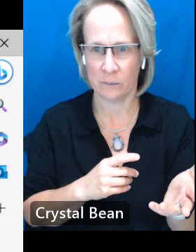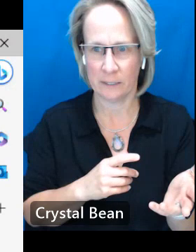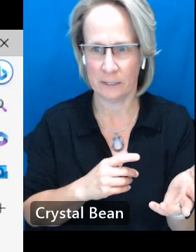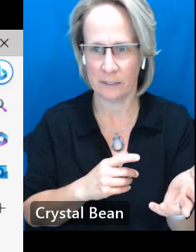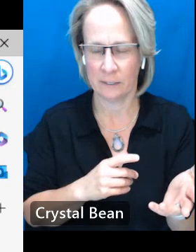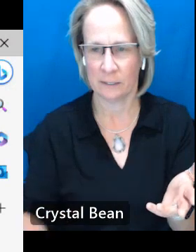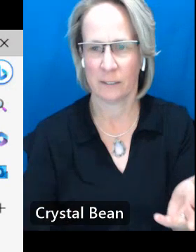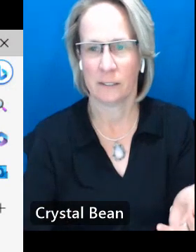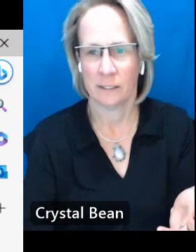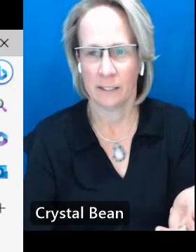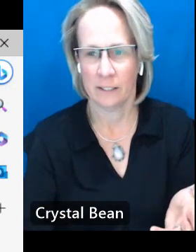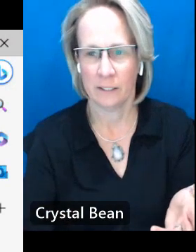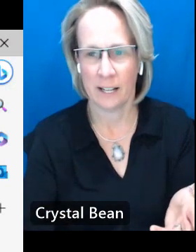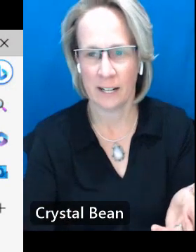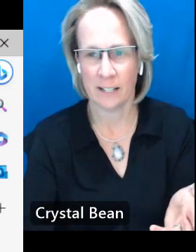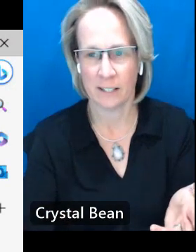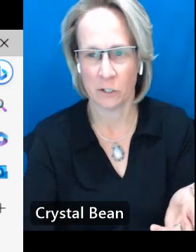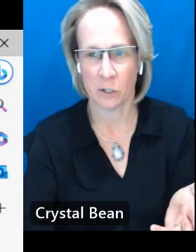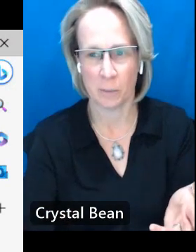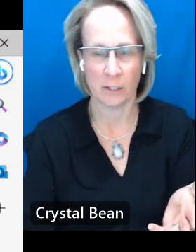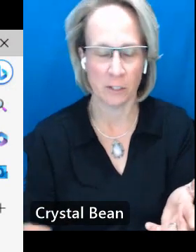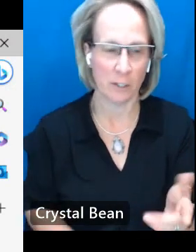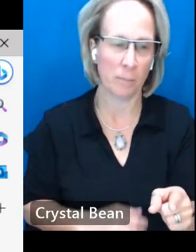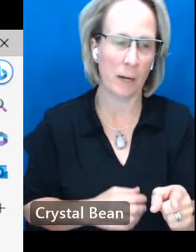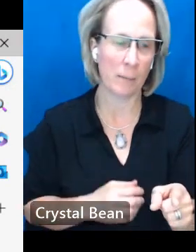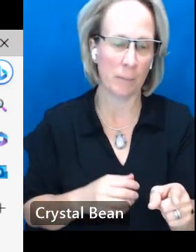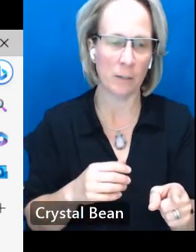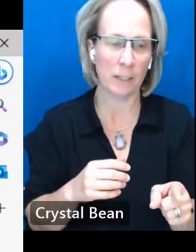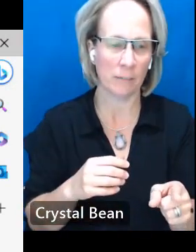Fiscal year. So let's look at 2023.